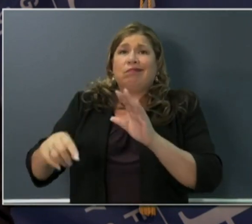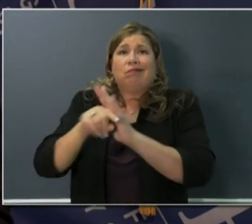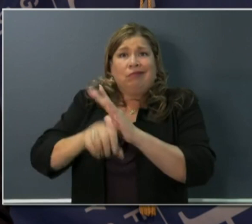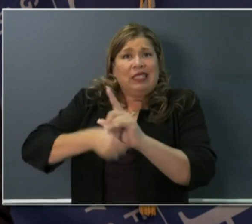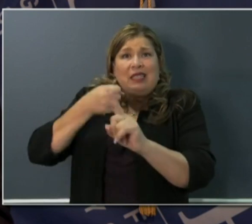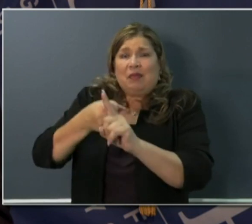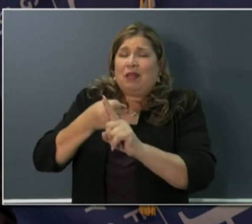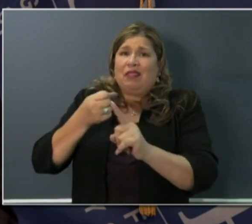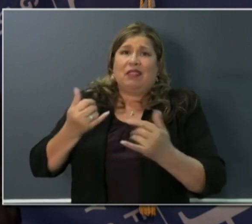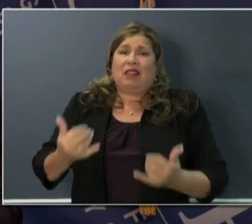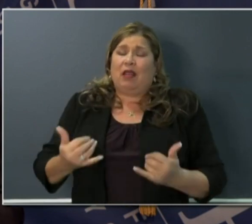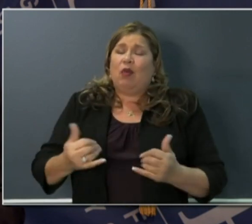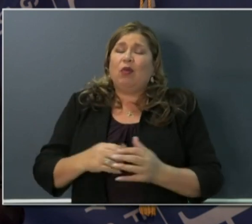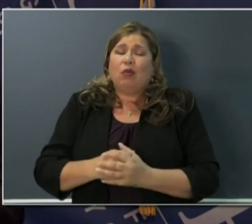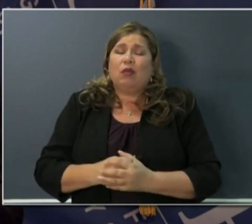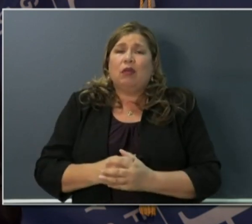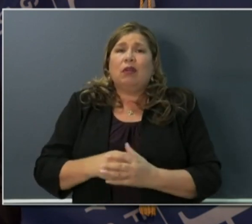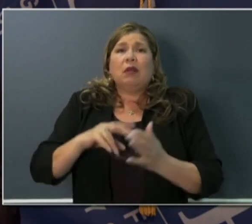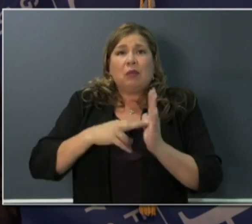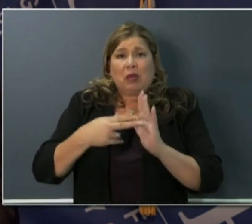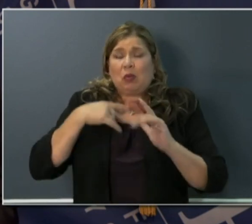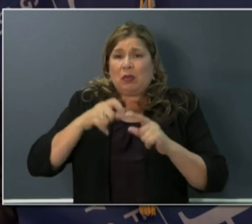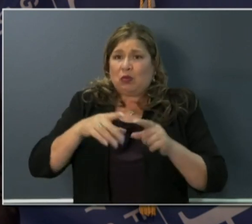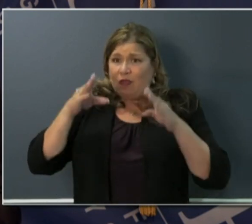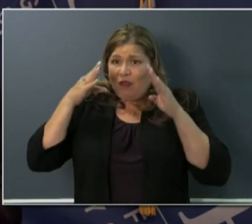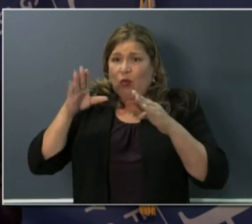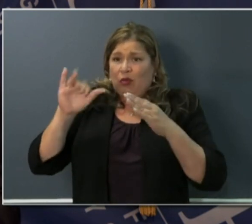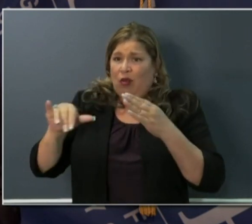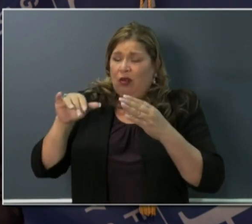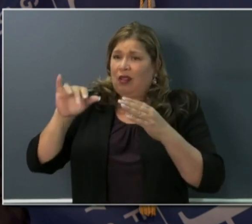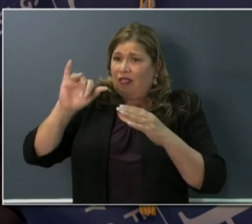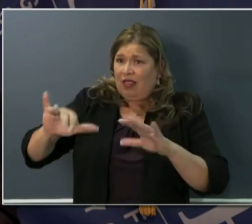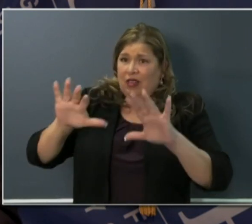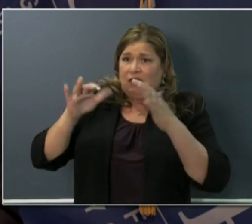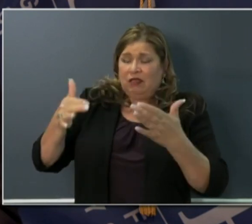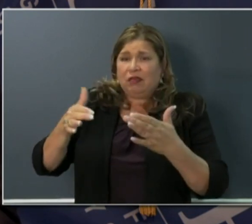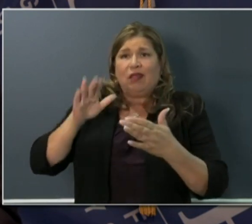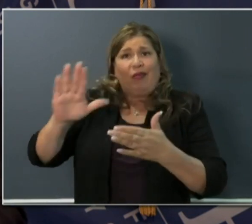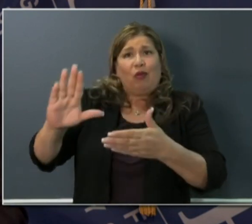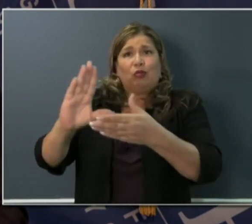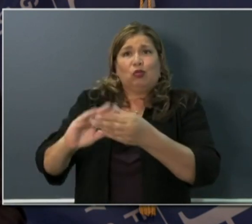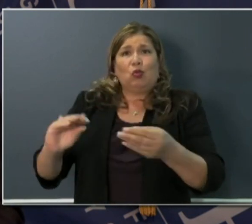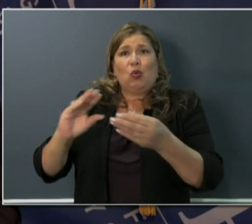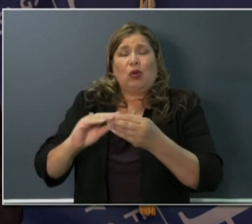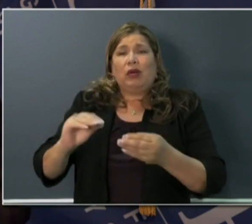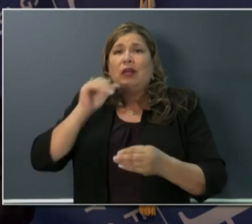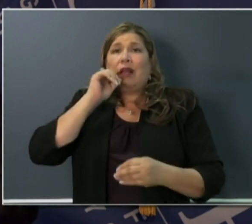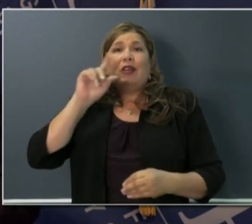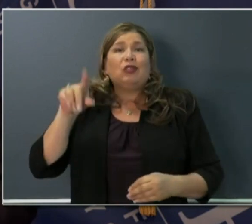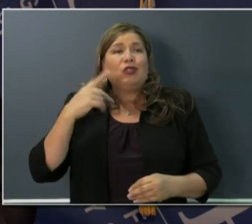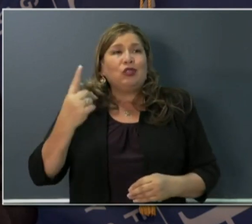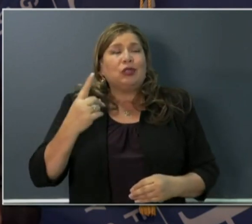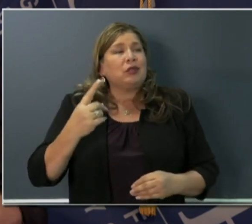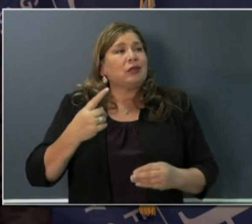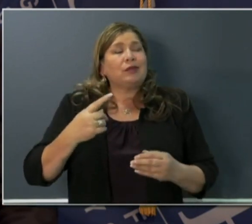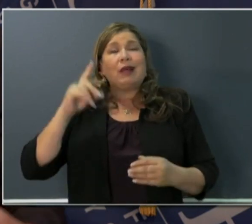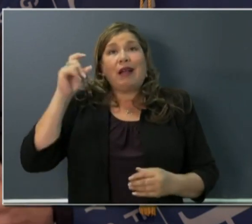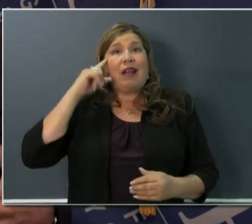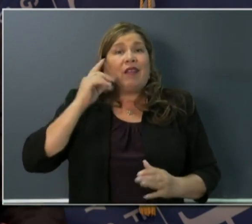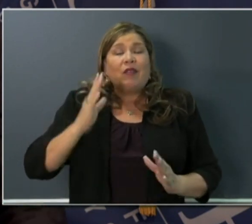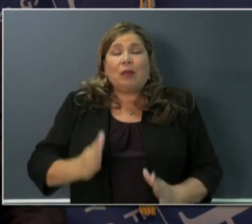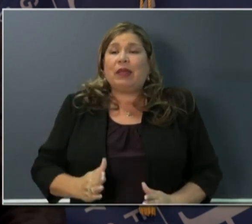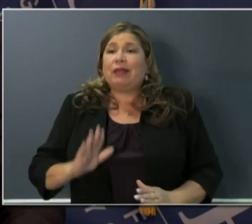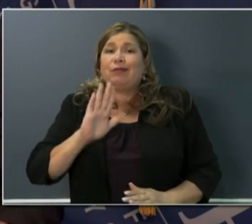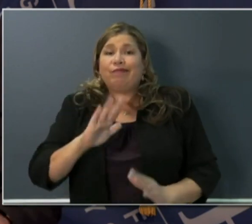why I say we need to focus on those faces, on their stories, not just the face of government, not just the face